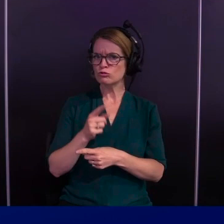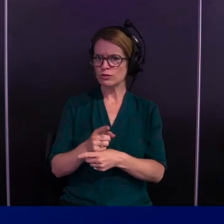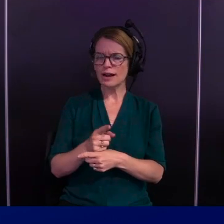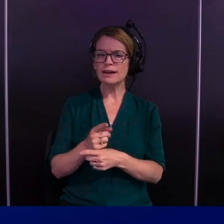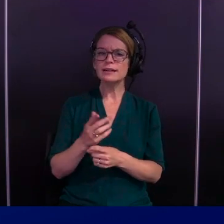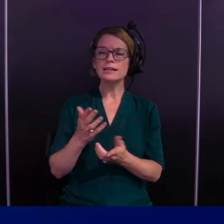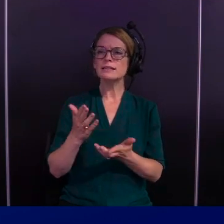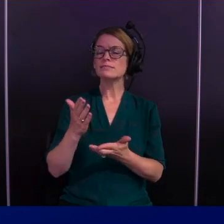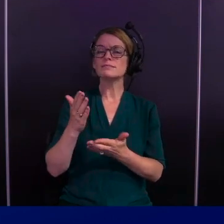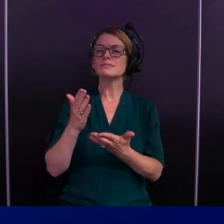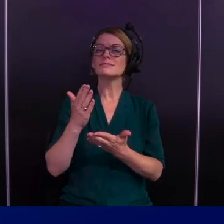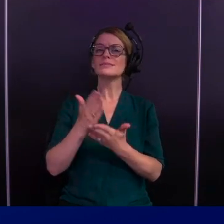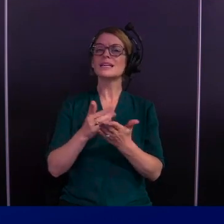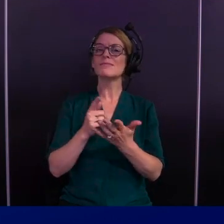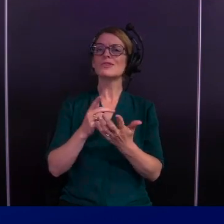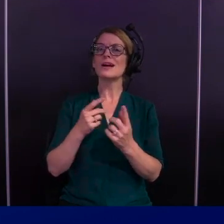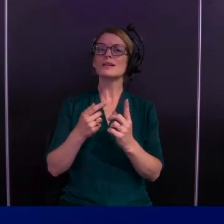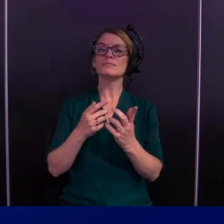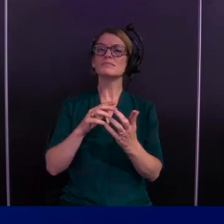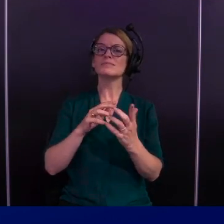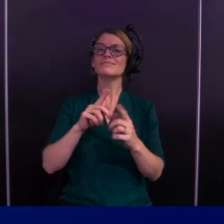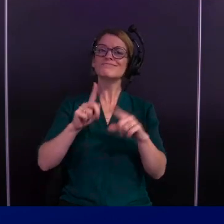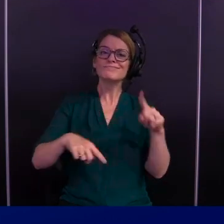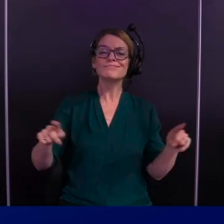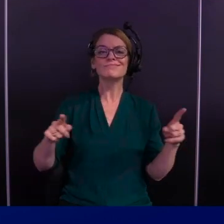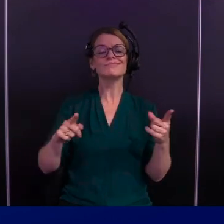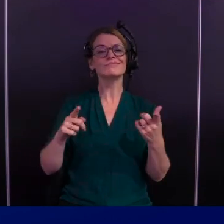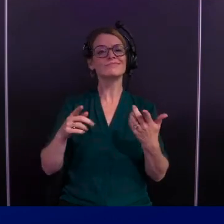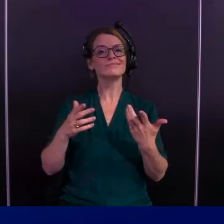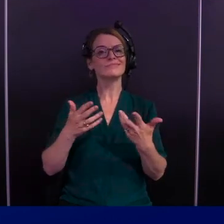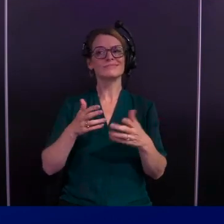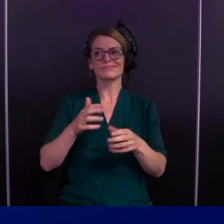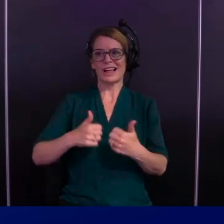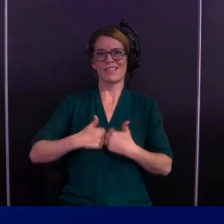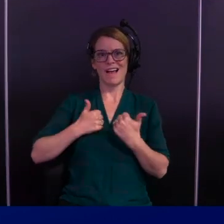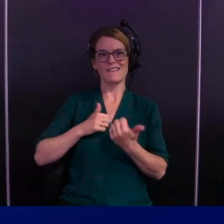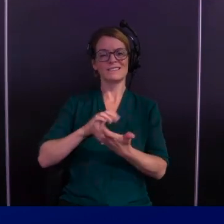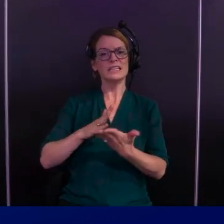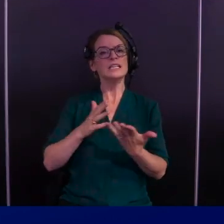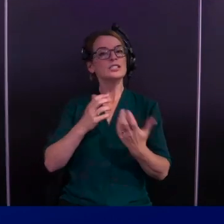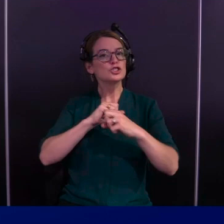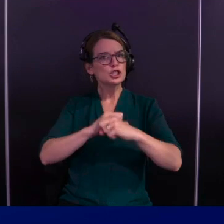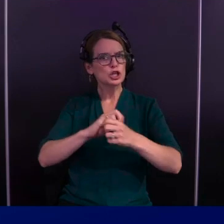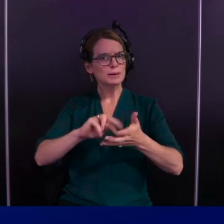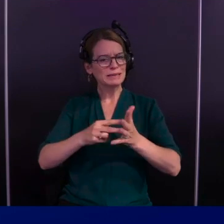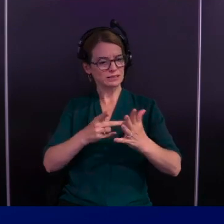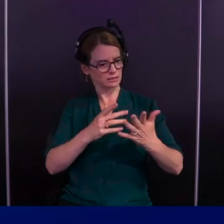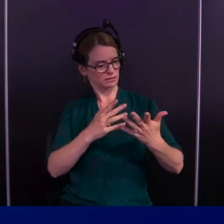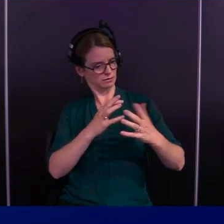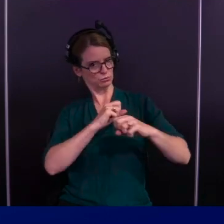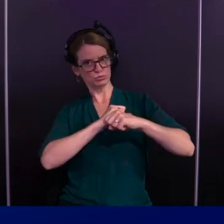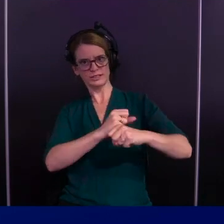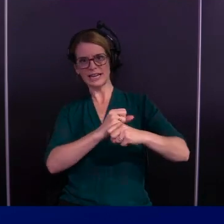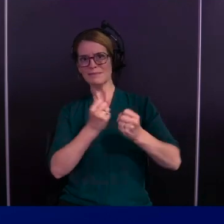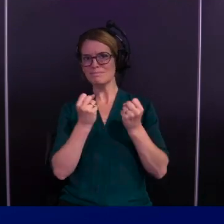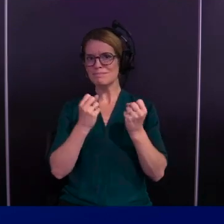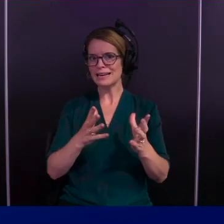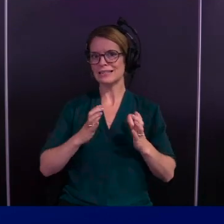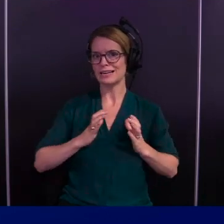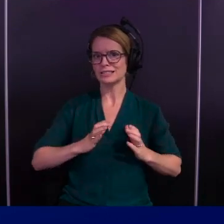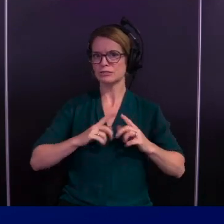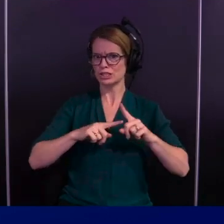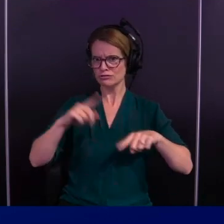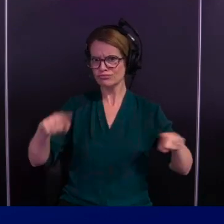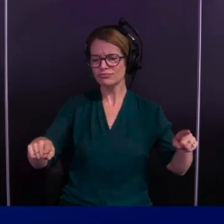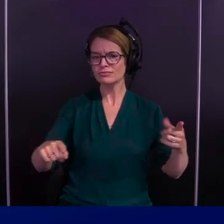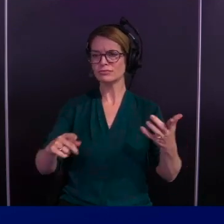different walks of life, because with security, we're protecting so many different types of customers. And how can you make sure that your security team reflects